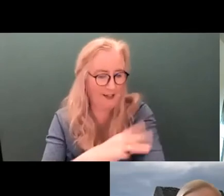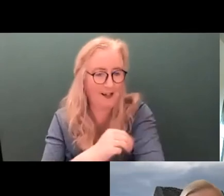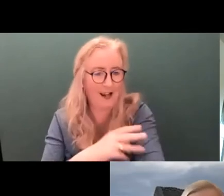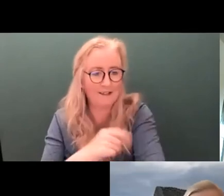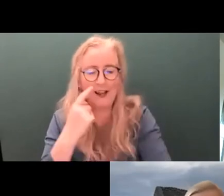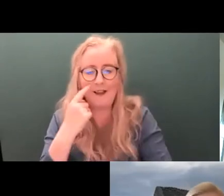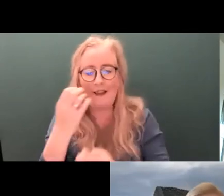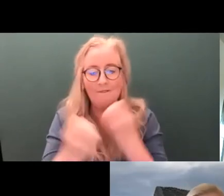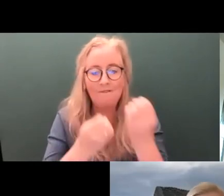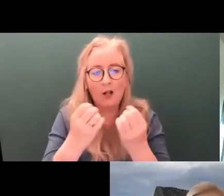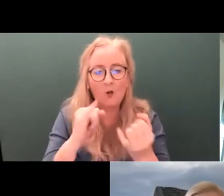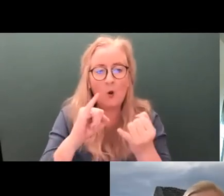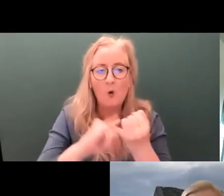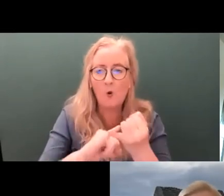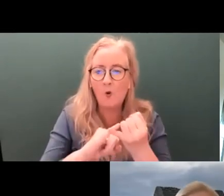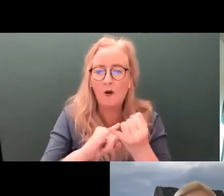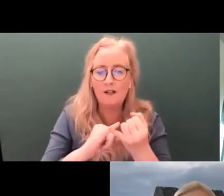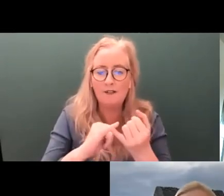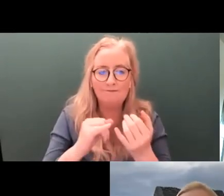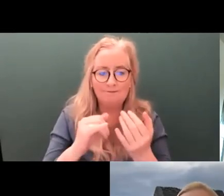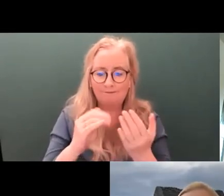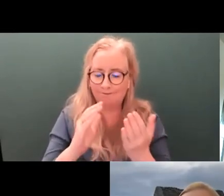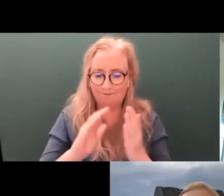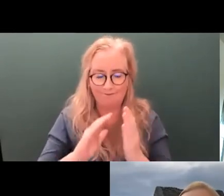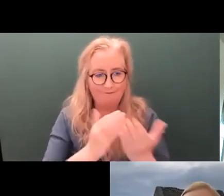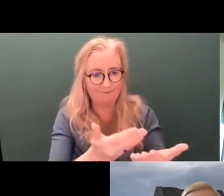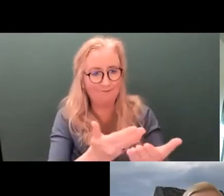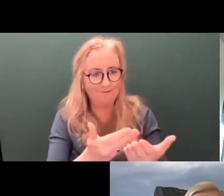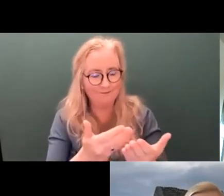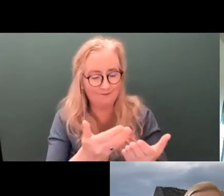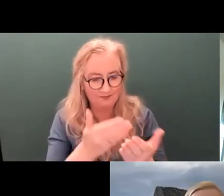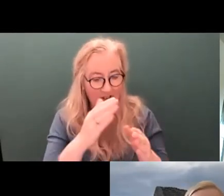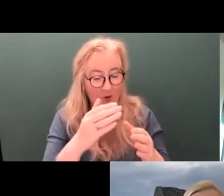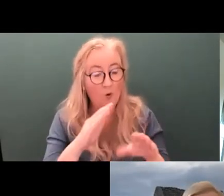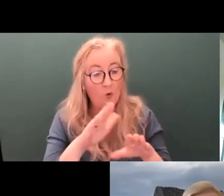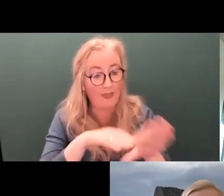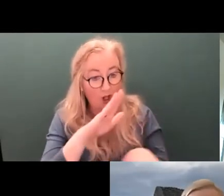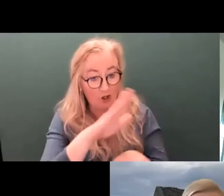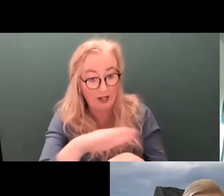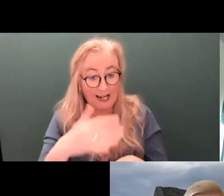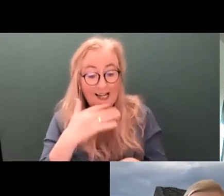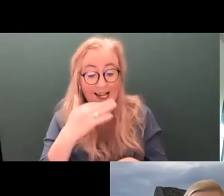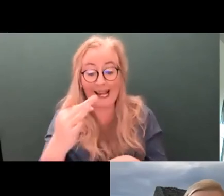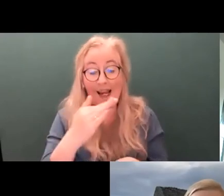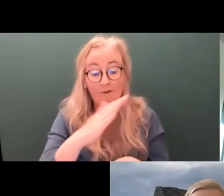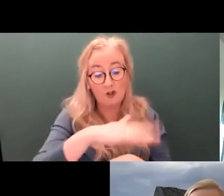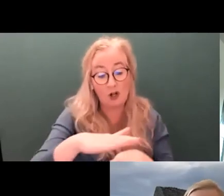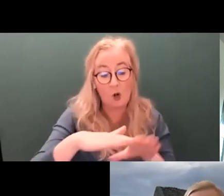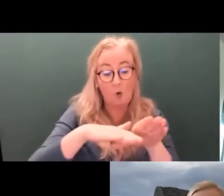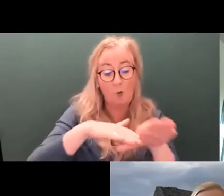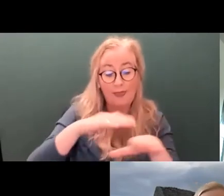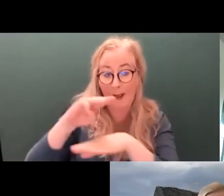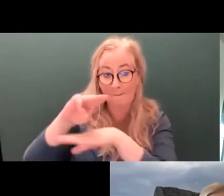people who are going to be interpreting that. If the children are with their parents